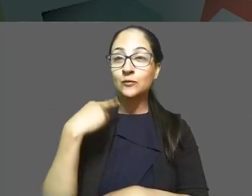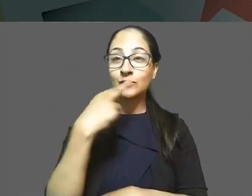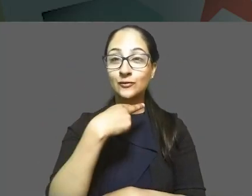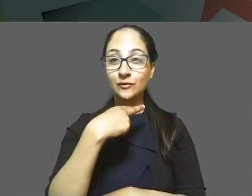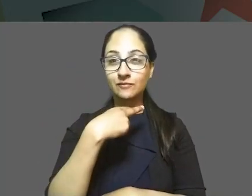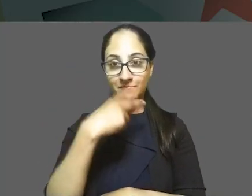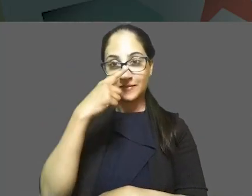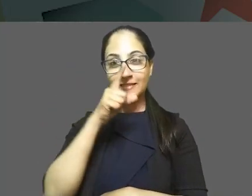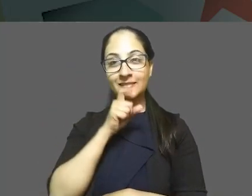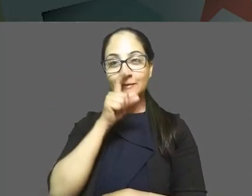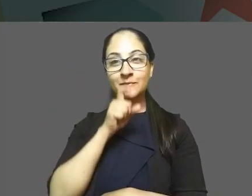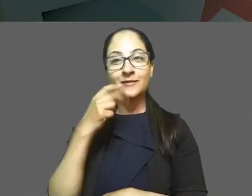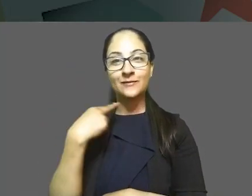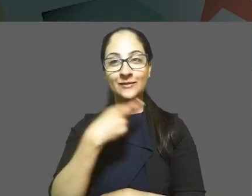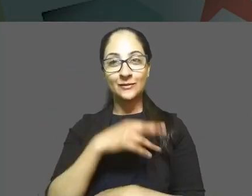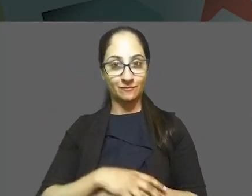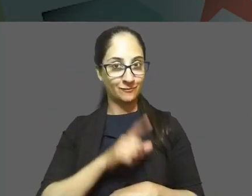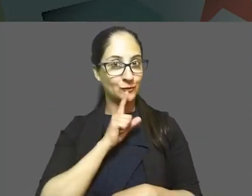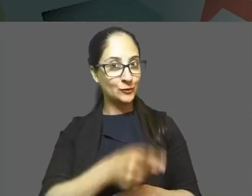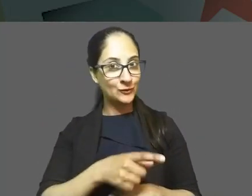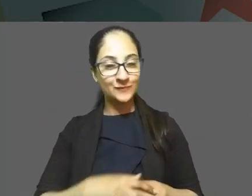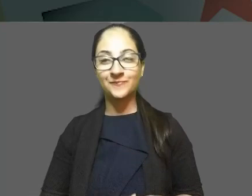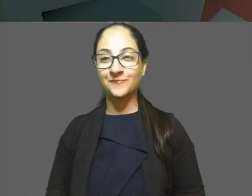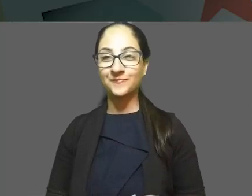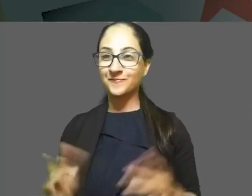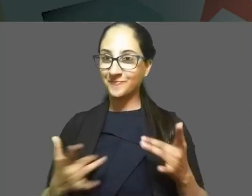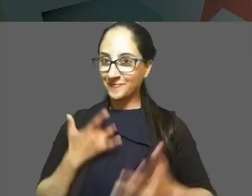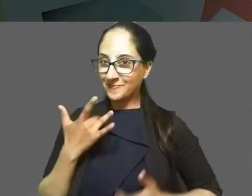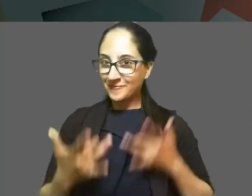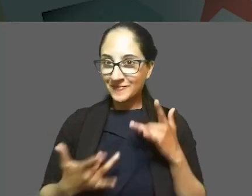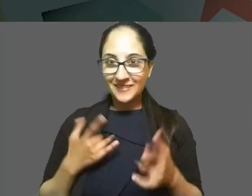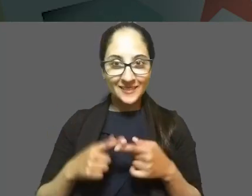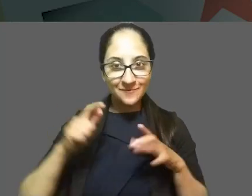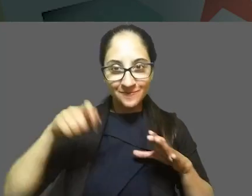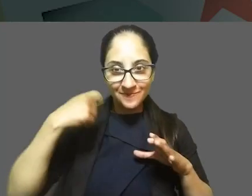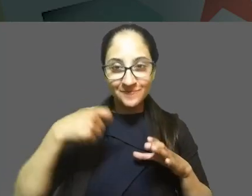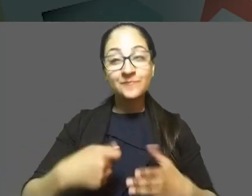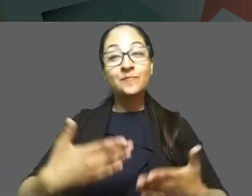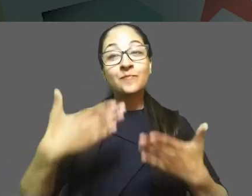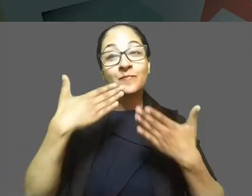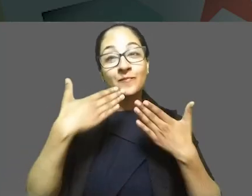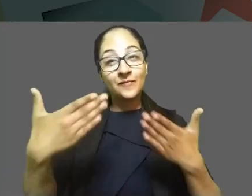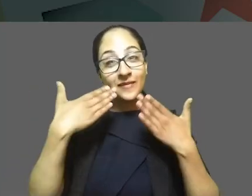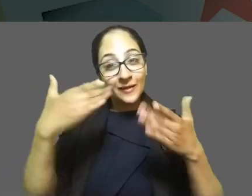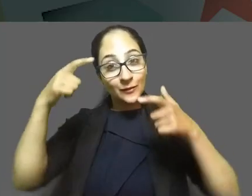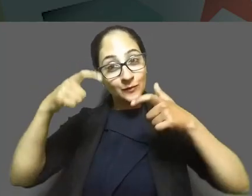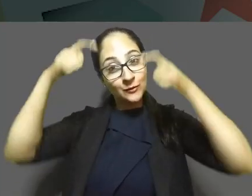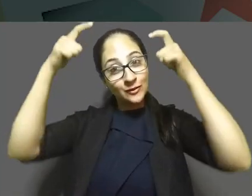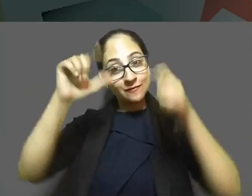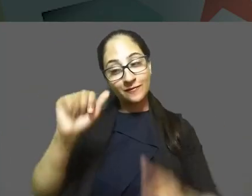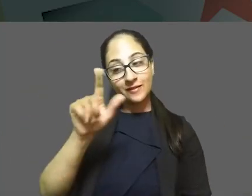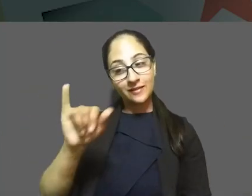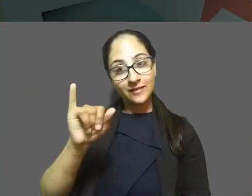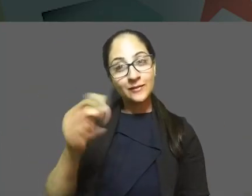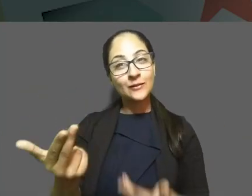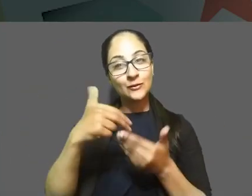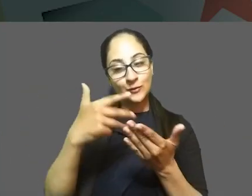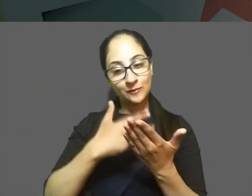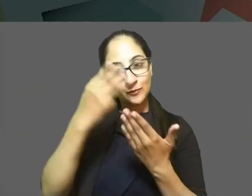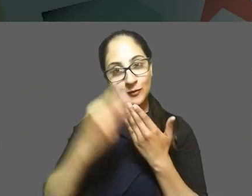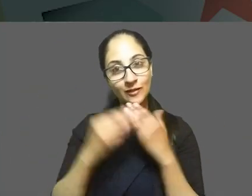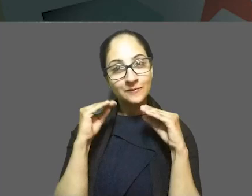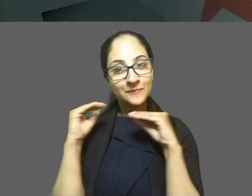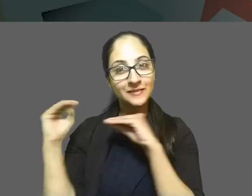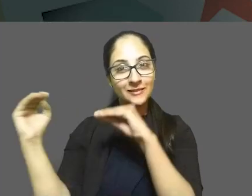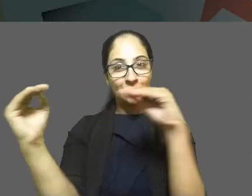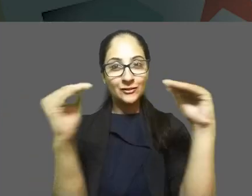could start in a smiley restaurant. Let's do it. Oh, I'm so excited to eat this. Thank you so much, Chef